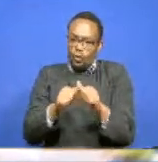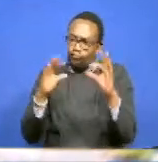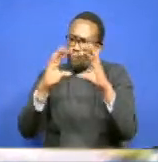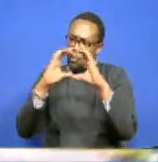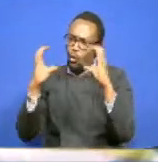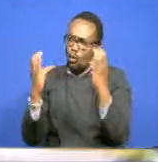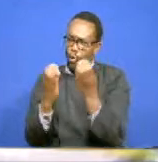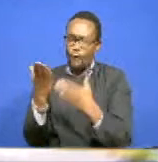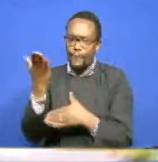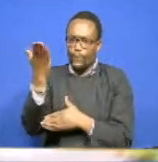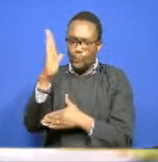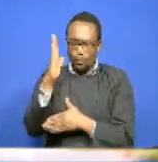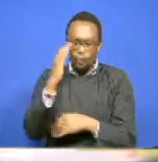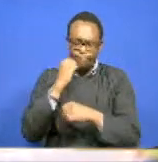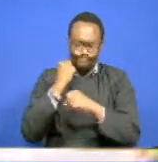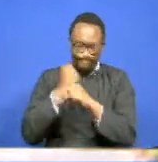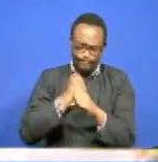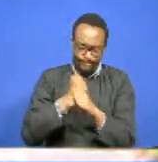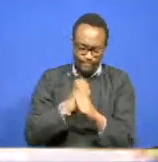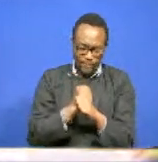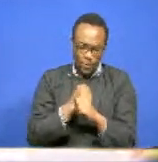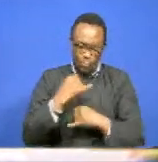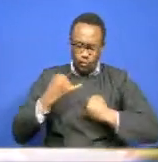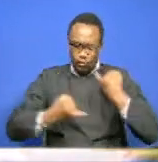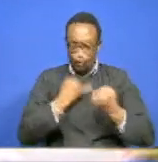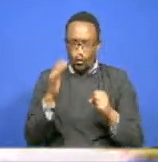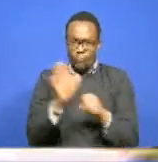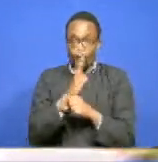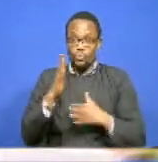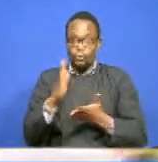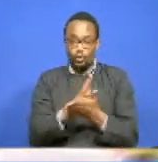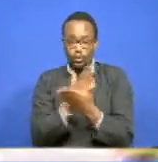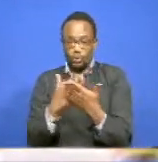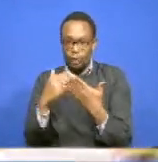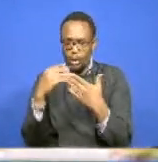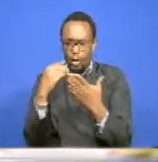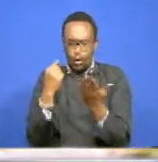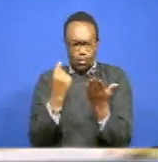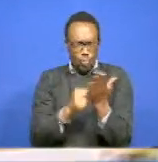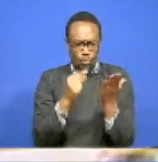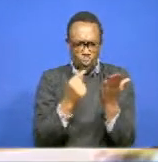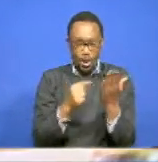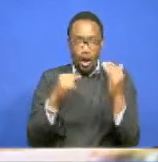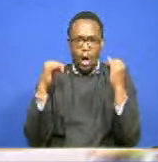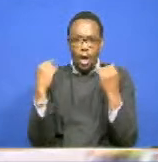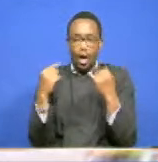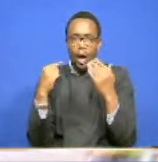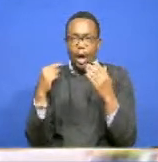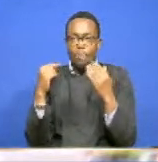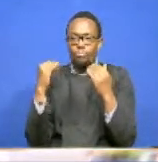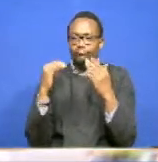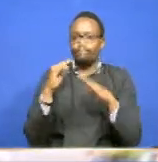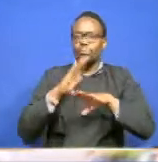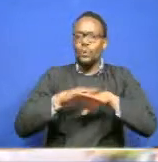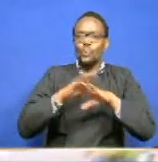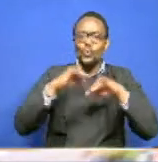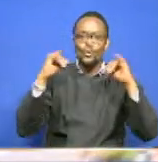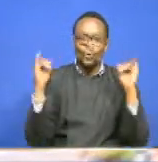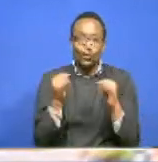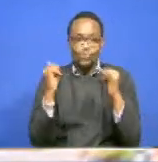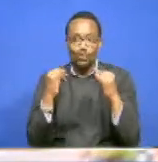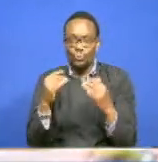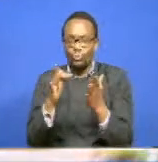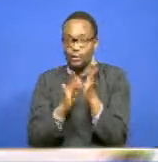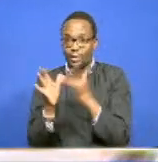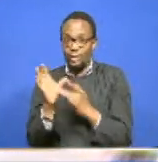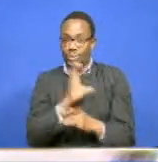God, which joyfully shares the good news of our Savior Jesus Christ. I pray that